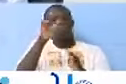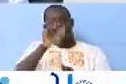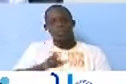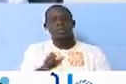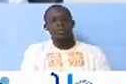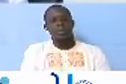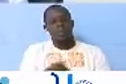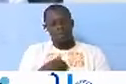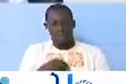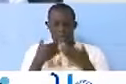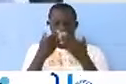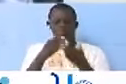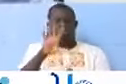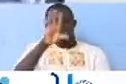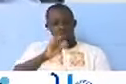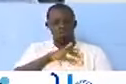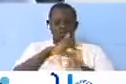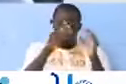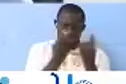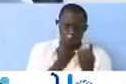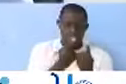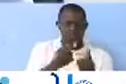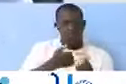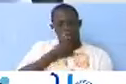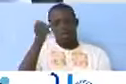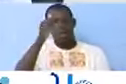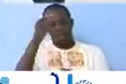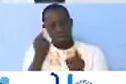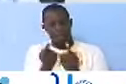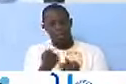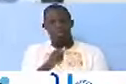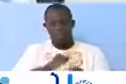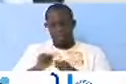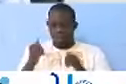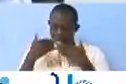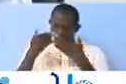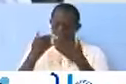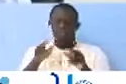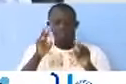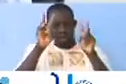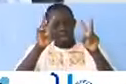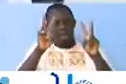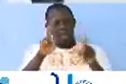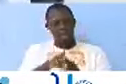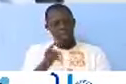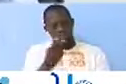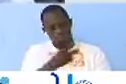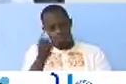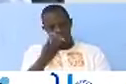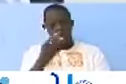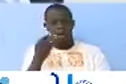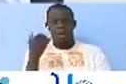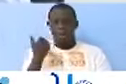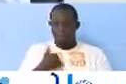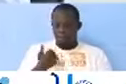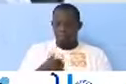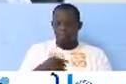I told him, you do something for something. Go and tell Yajame that. These two statements.